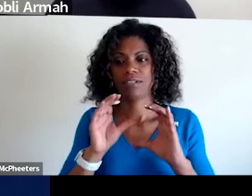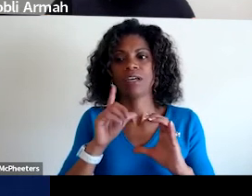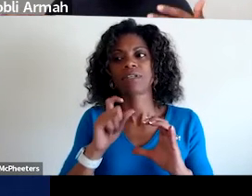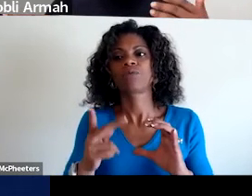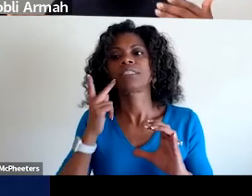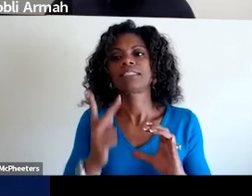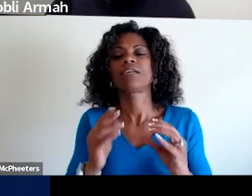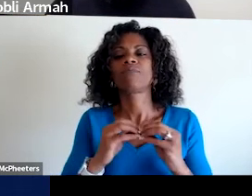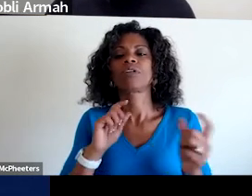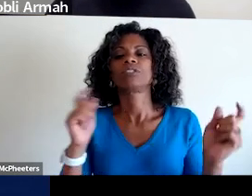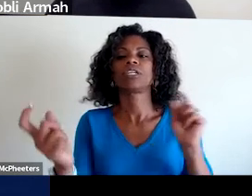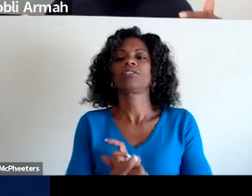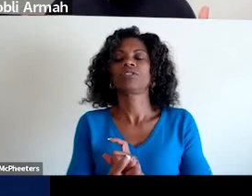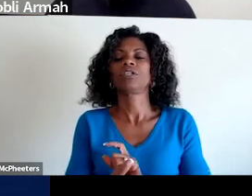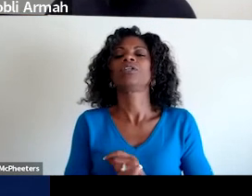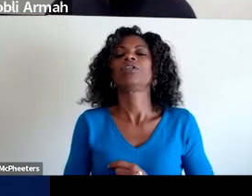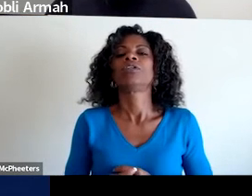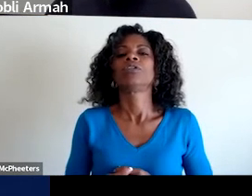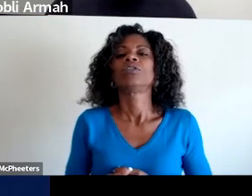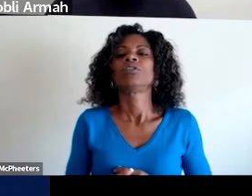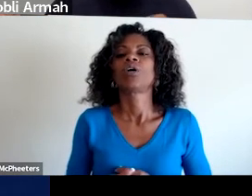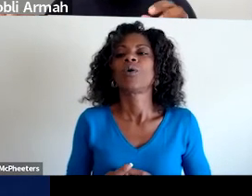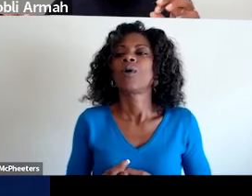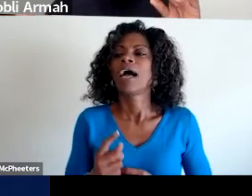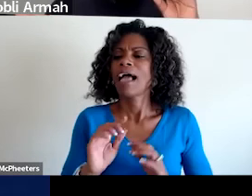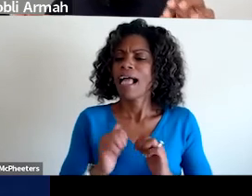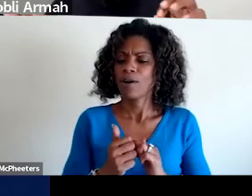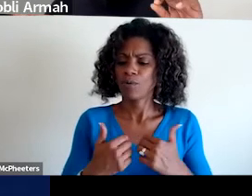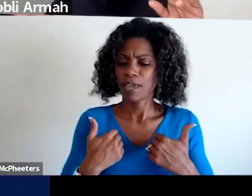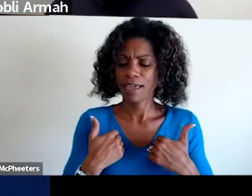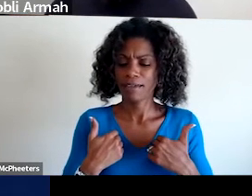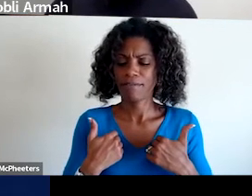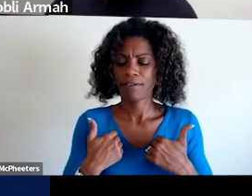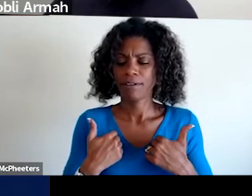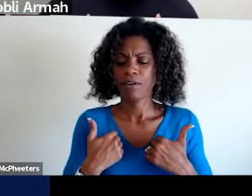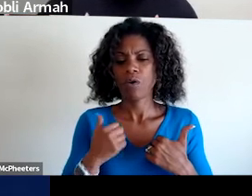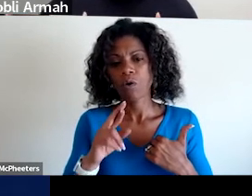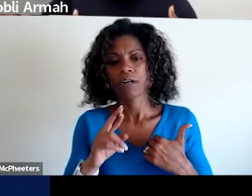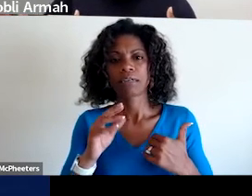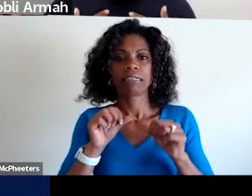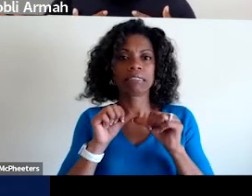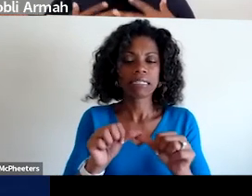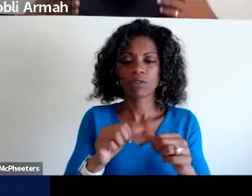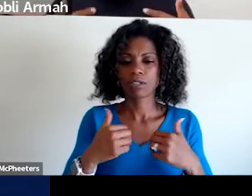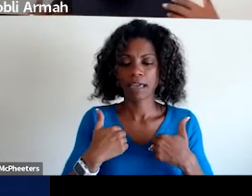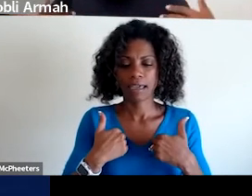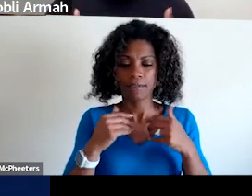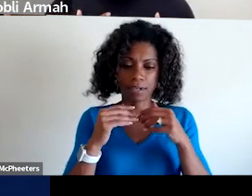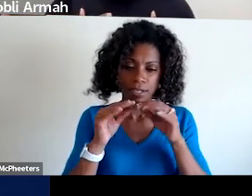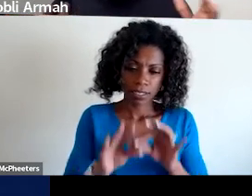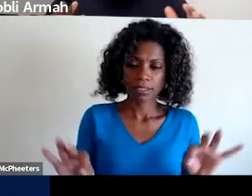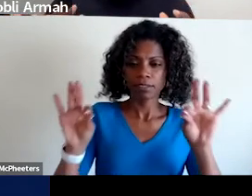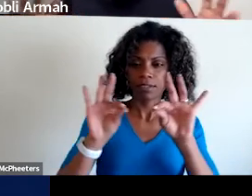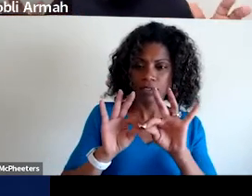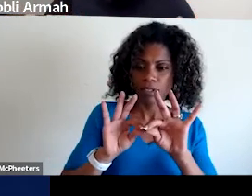about how do we continue to have constructive conversations. And let me emphasize on constructive. So we at We-Collab,